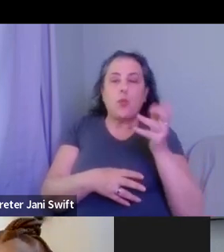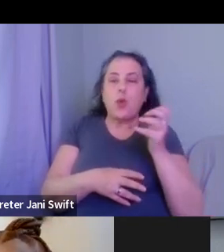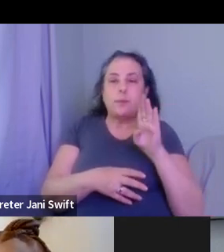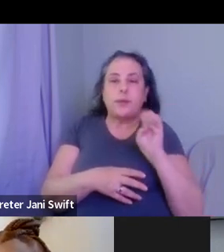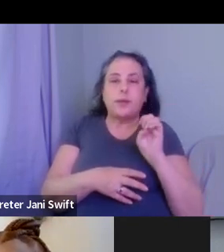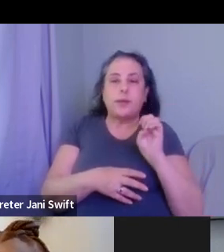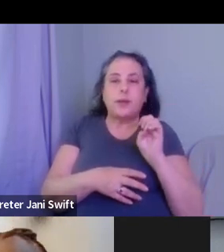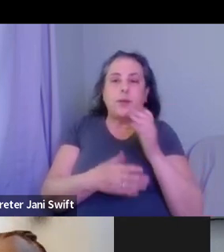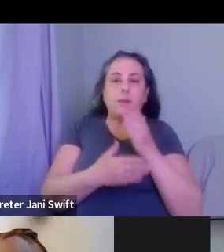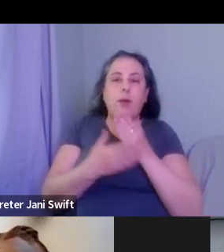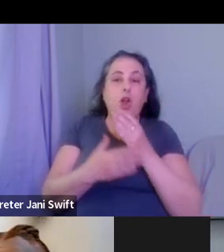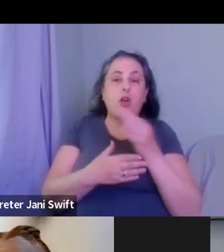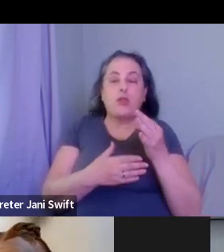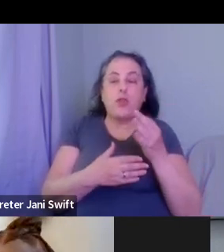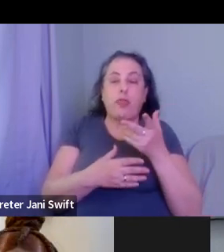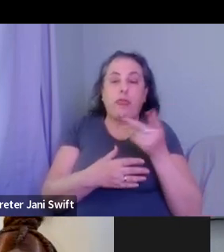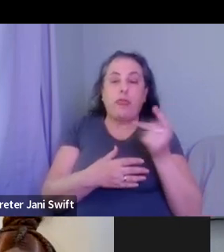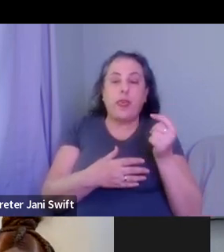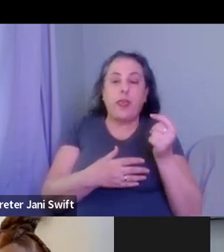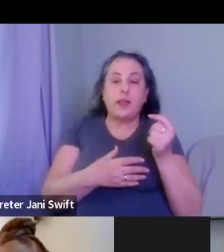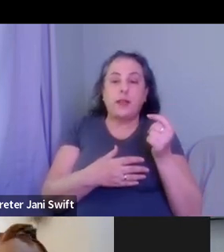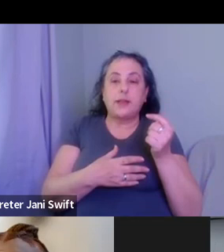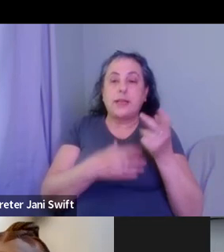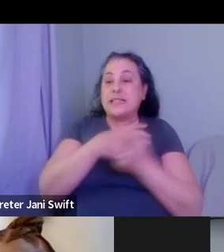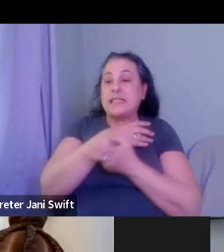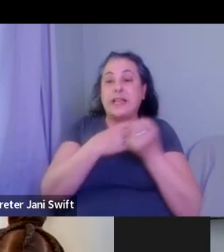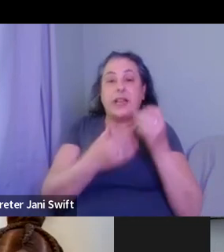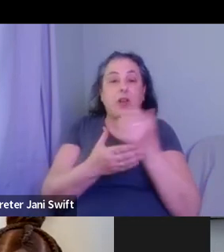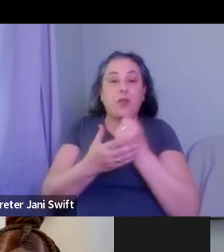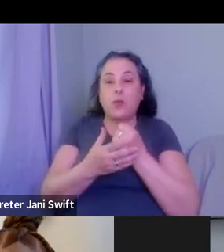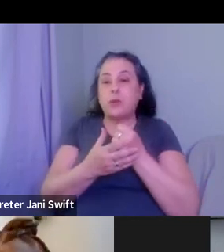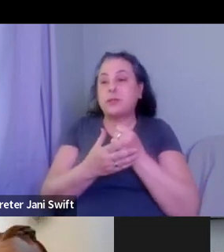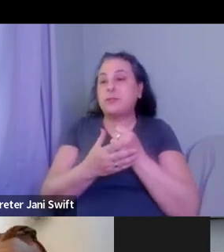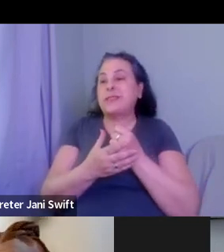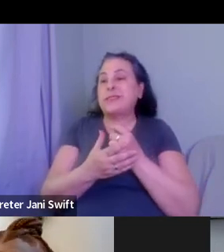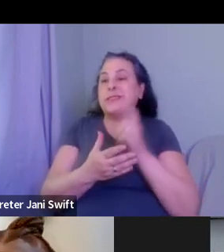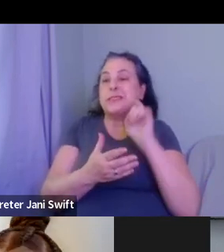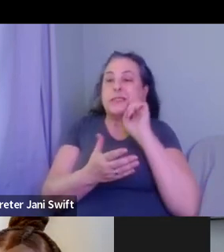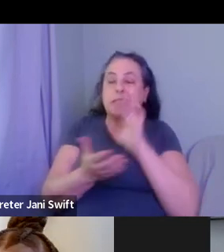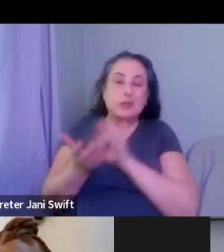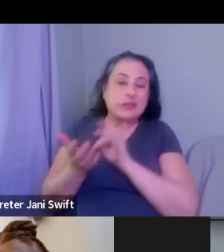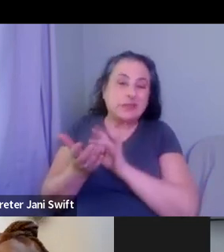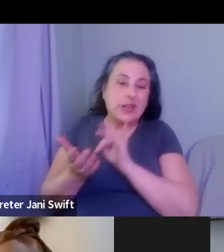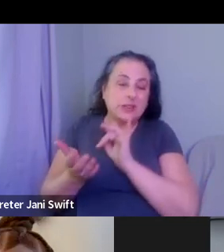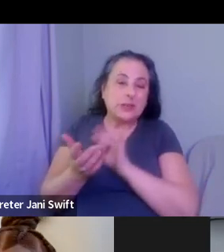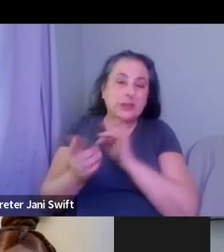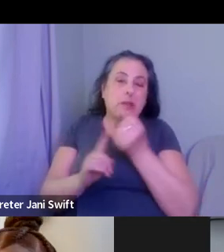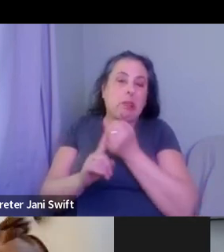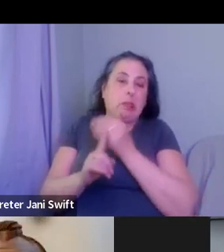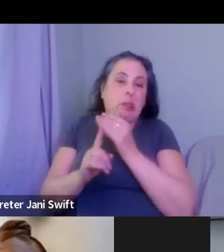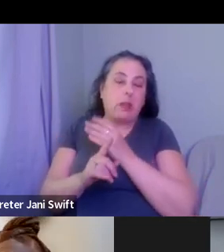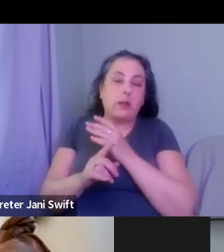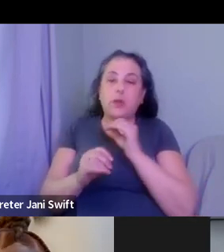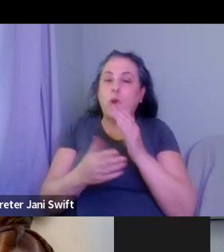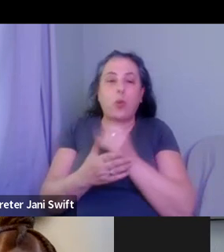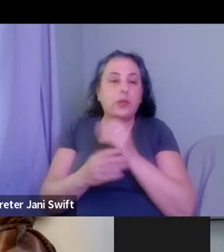a part of the stealing of wages, the sexual harassment, the low wages, the no benefits.